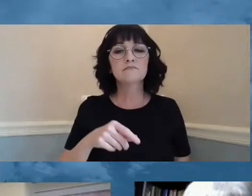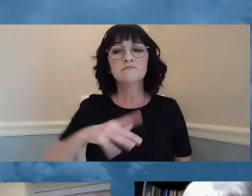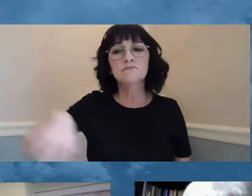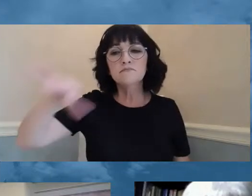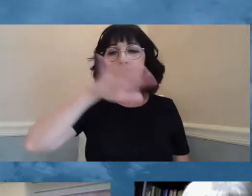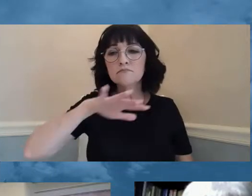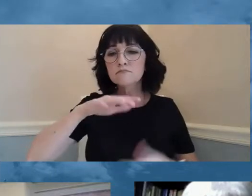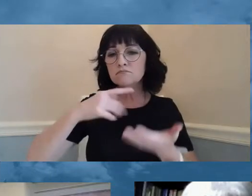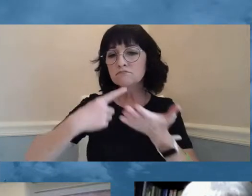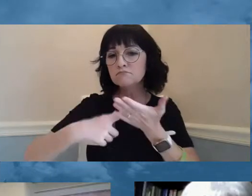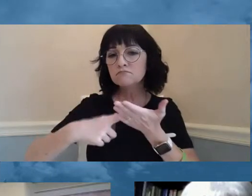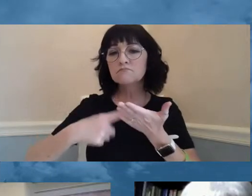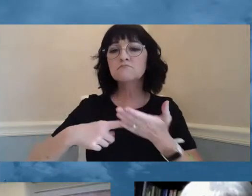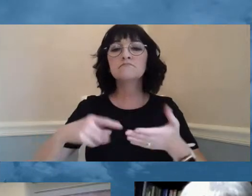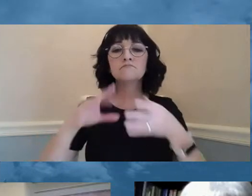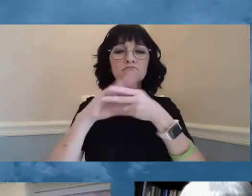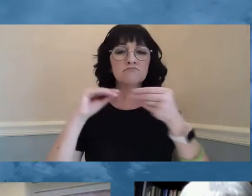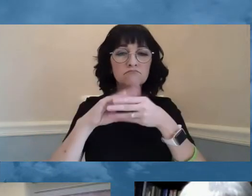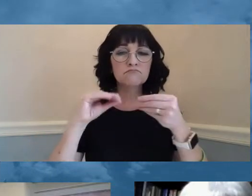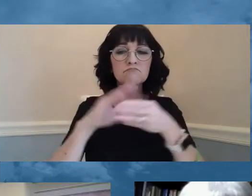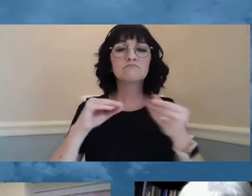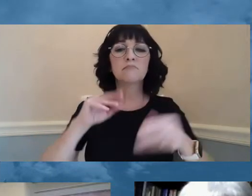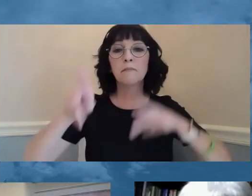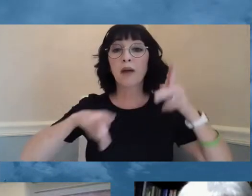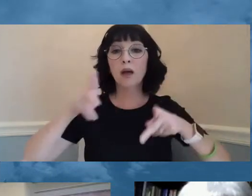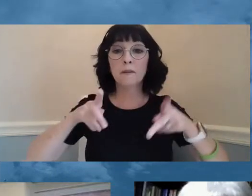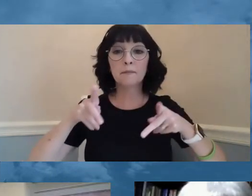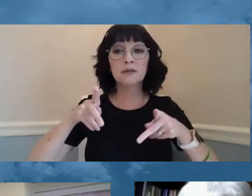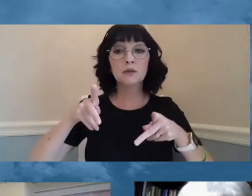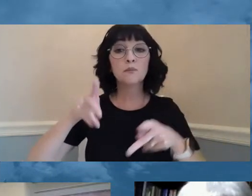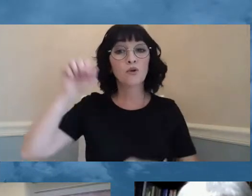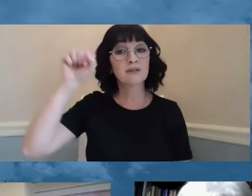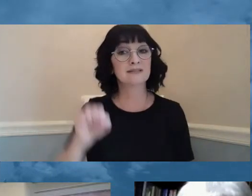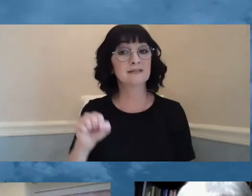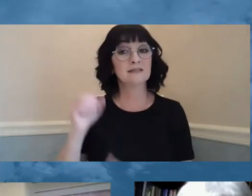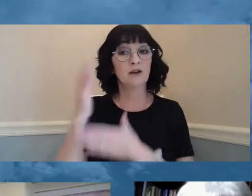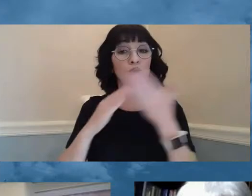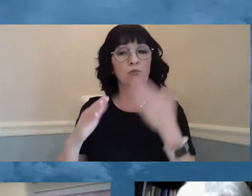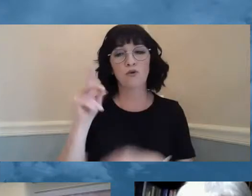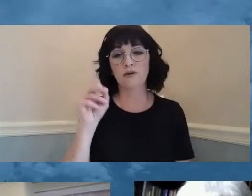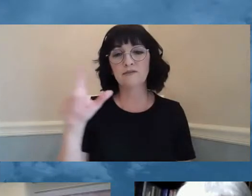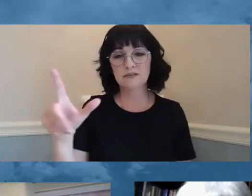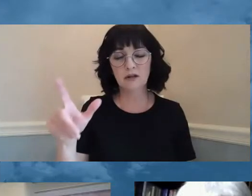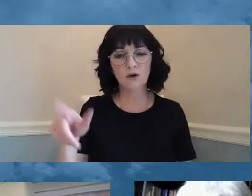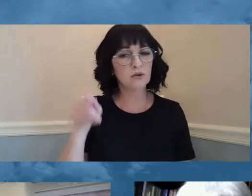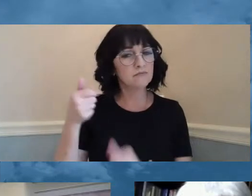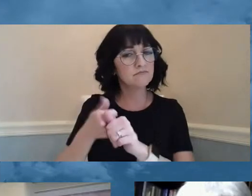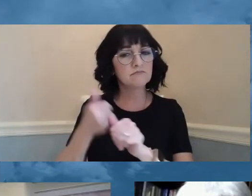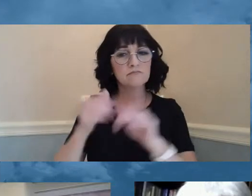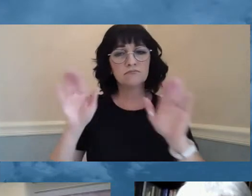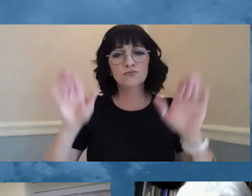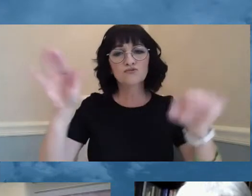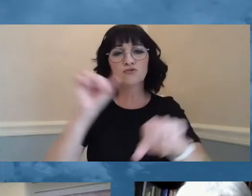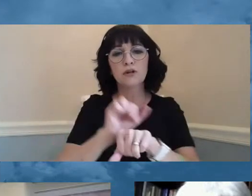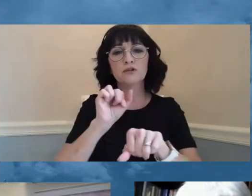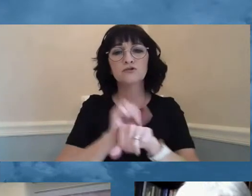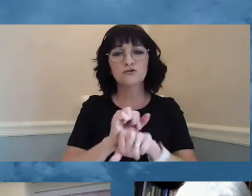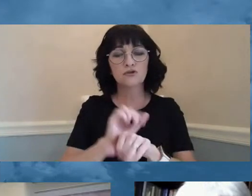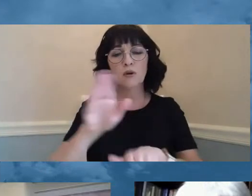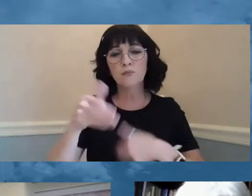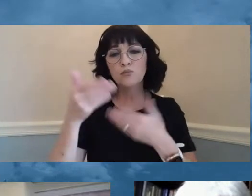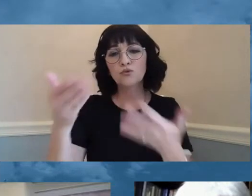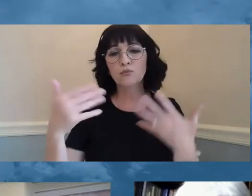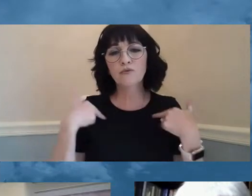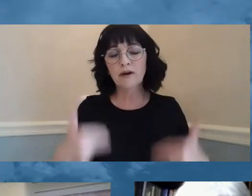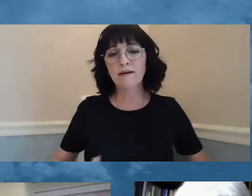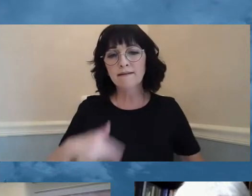community, partnering with community organizations, and doing an excellent job in providing healthcare to Delaware residents in the southern part of our